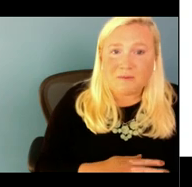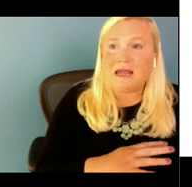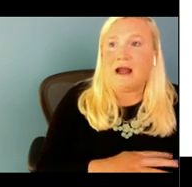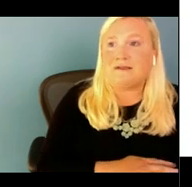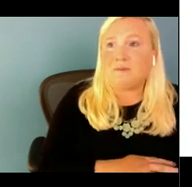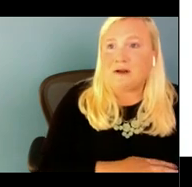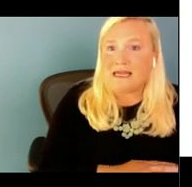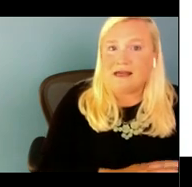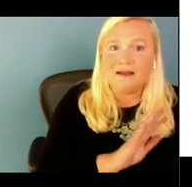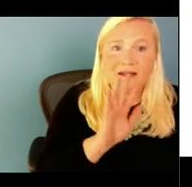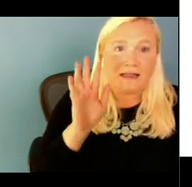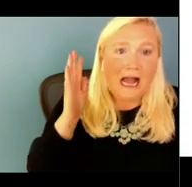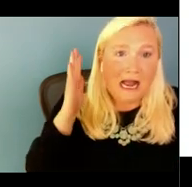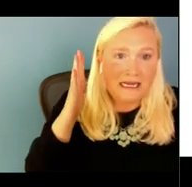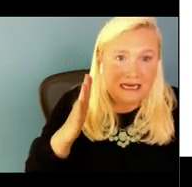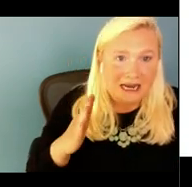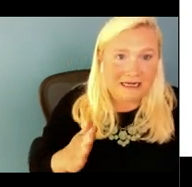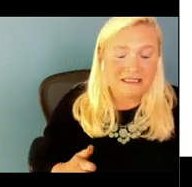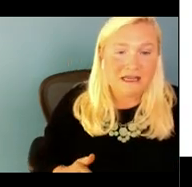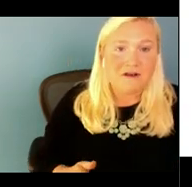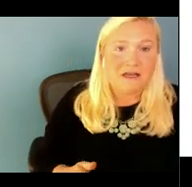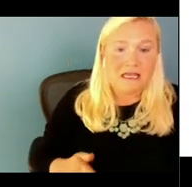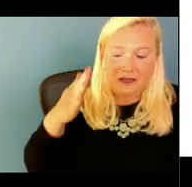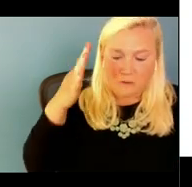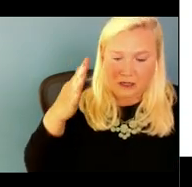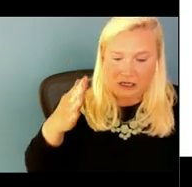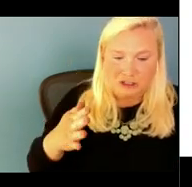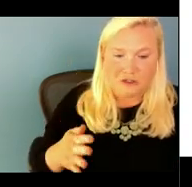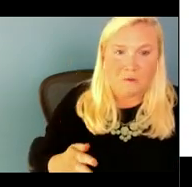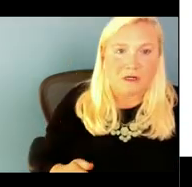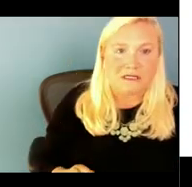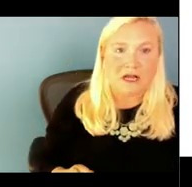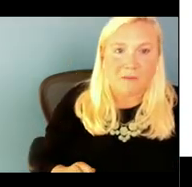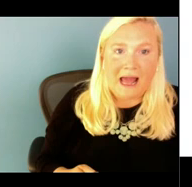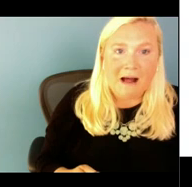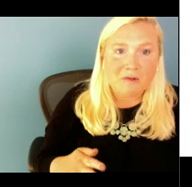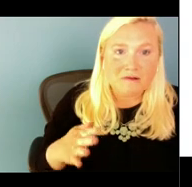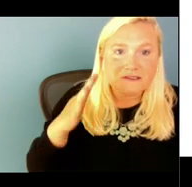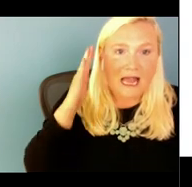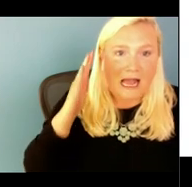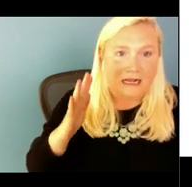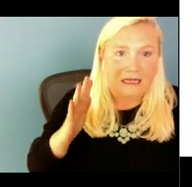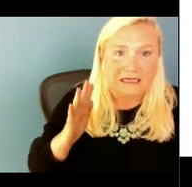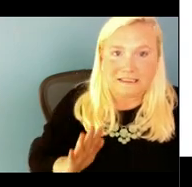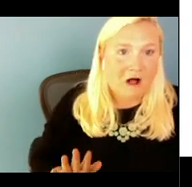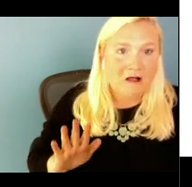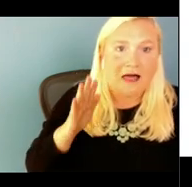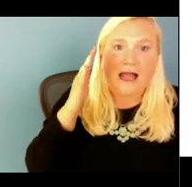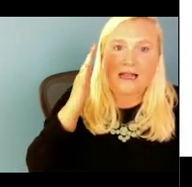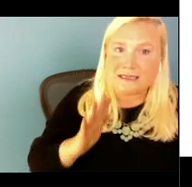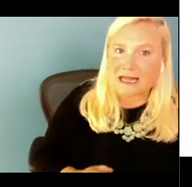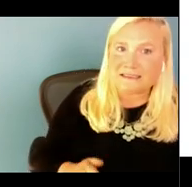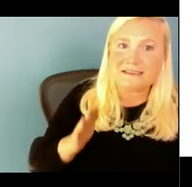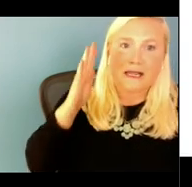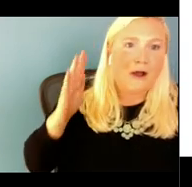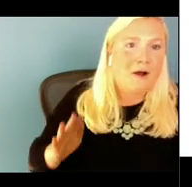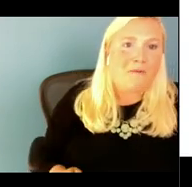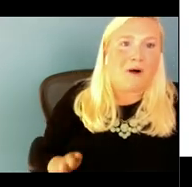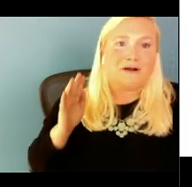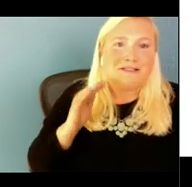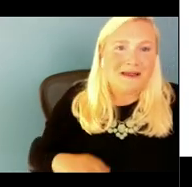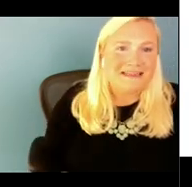school-based SLP, I was pretty, like, I need an activity, like we're gonna talk about apples because it's fall and